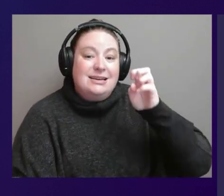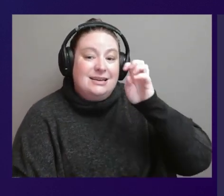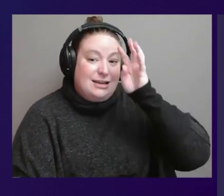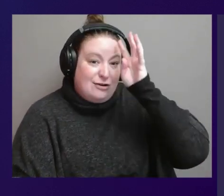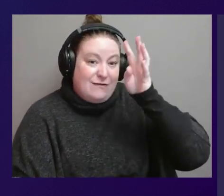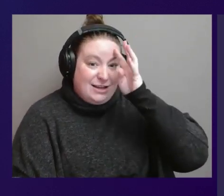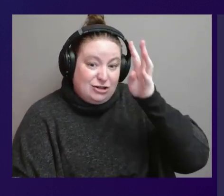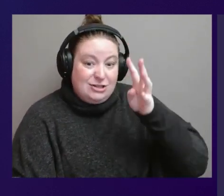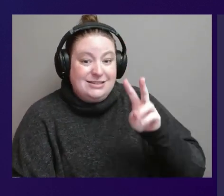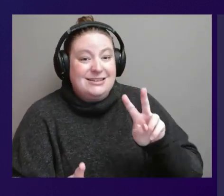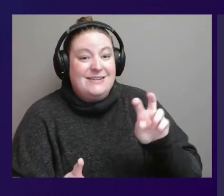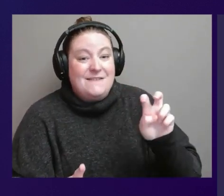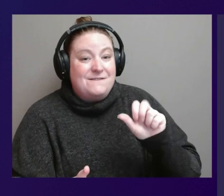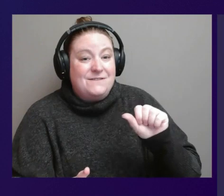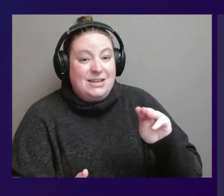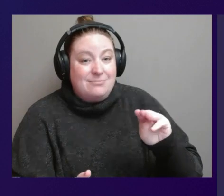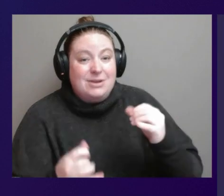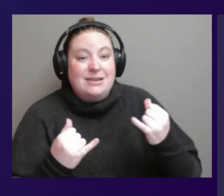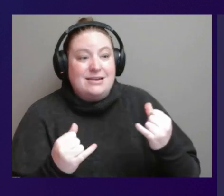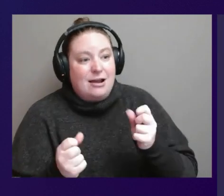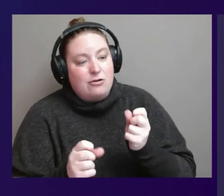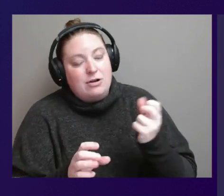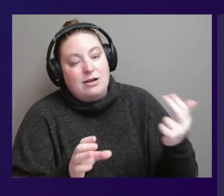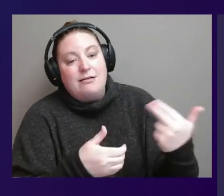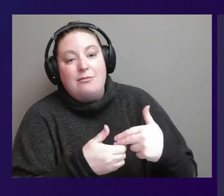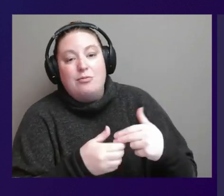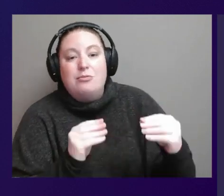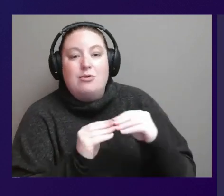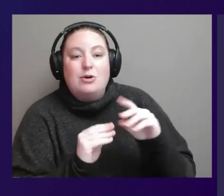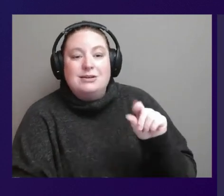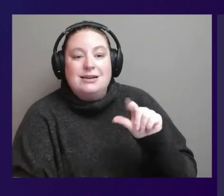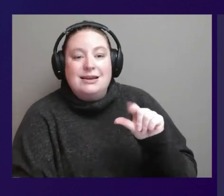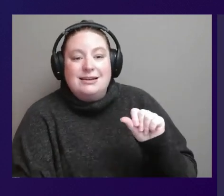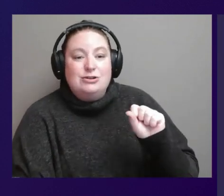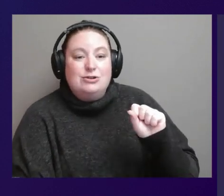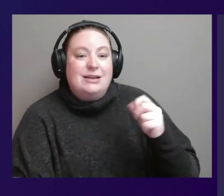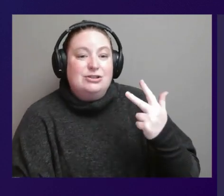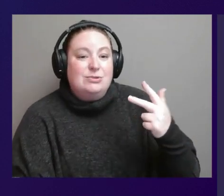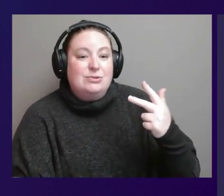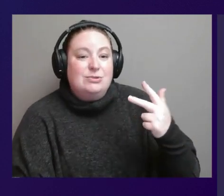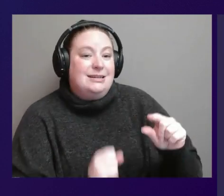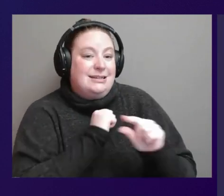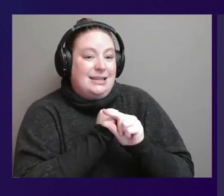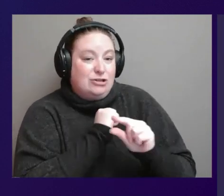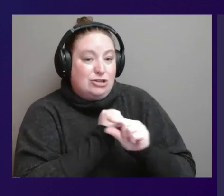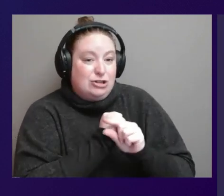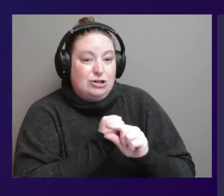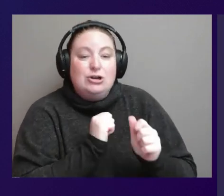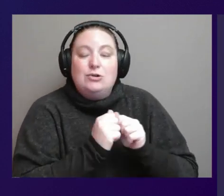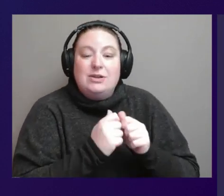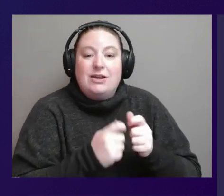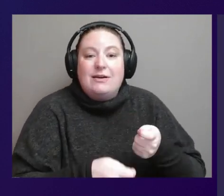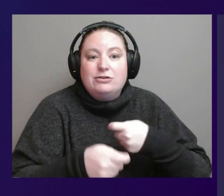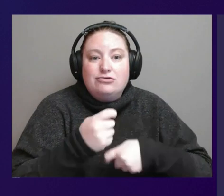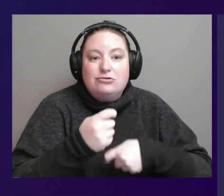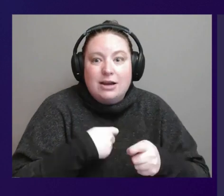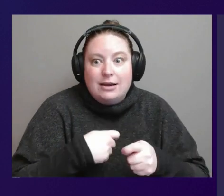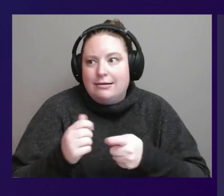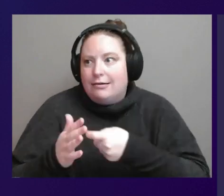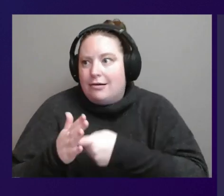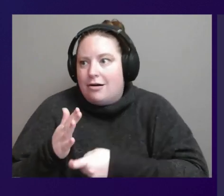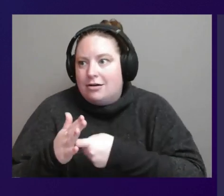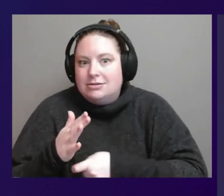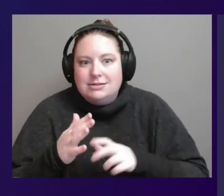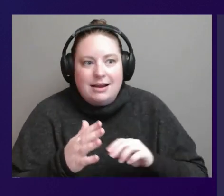can now onboard more data to S3 Glacier without having to trade off cost savings for the speed of recovery. In Veeam's own